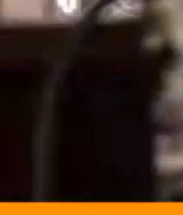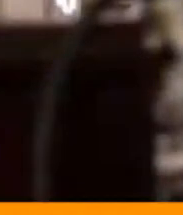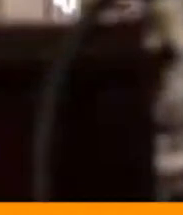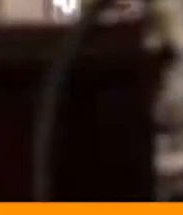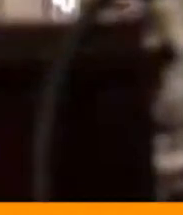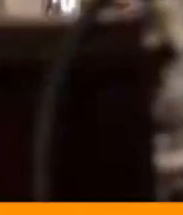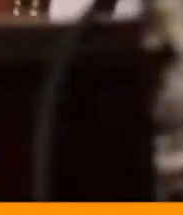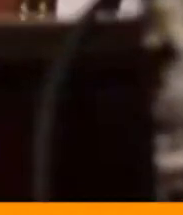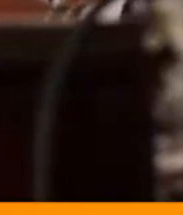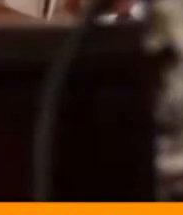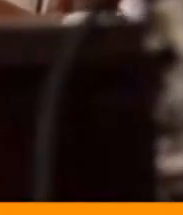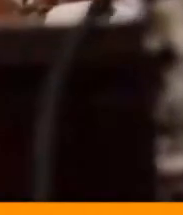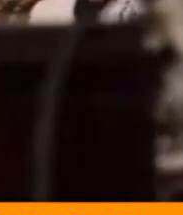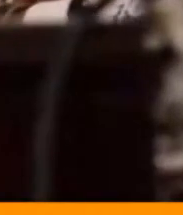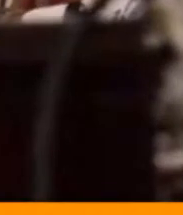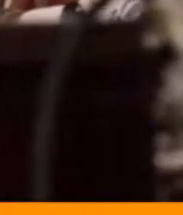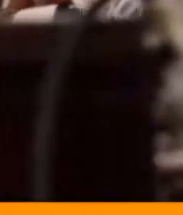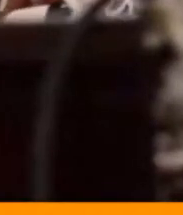beautiful